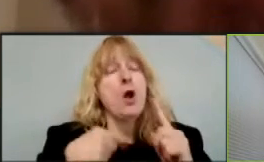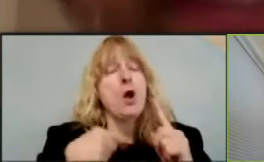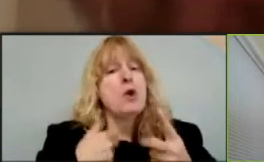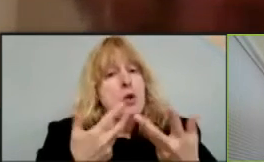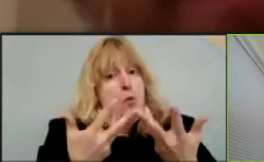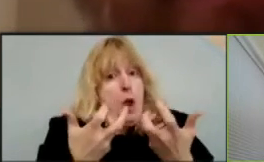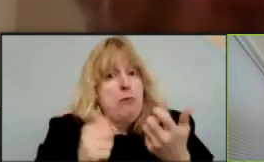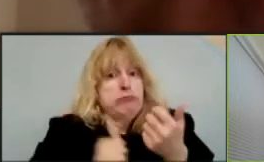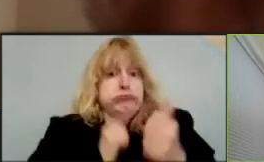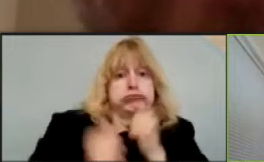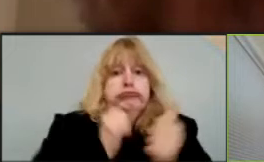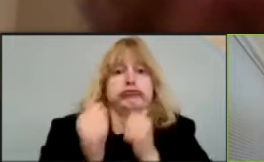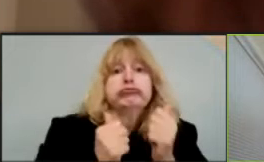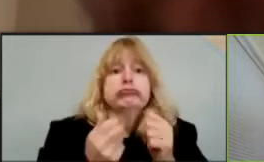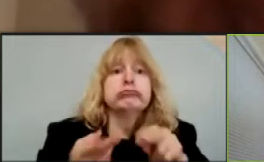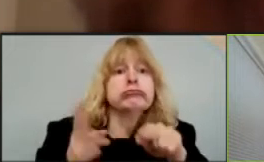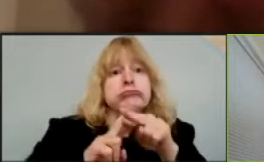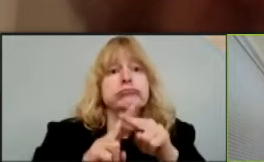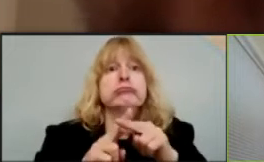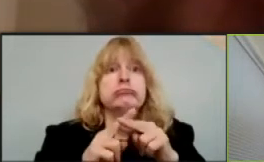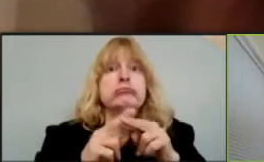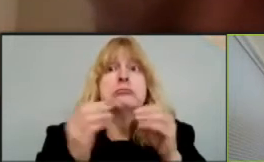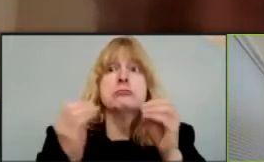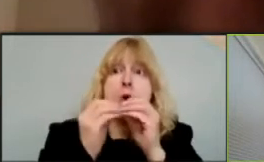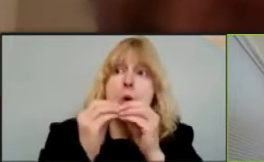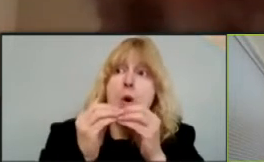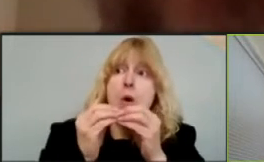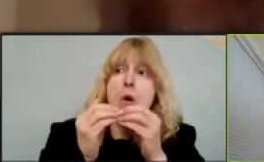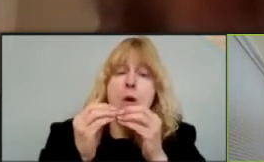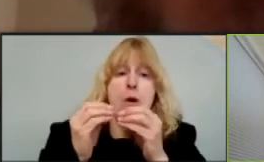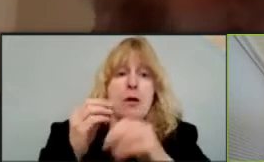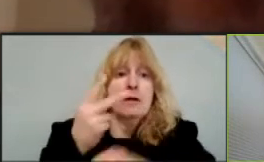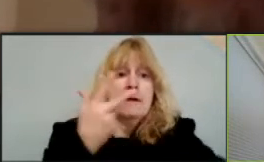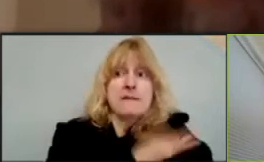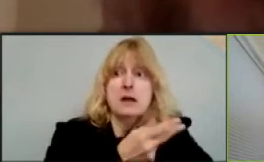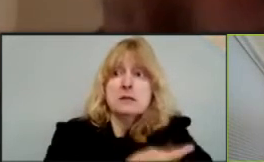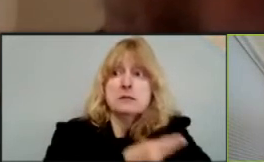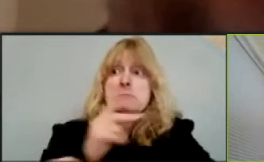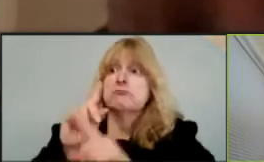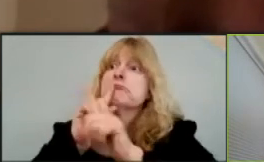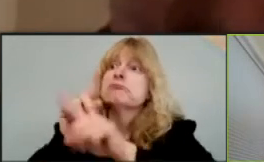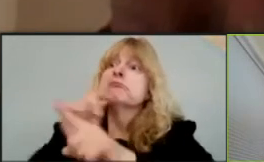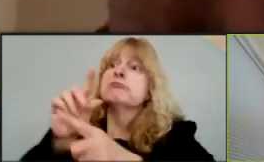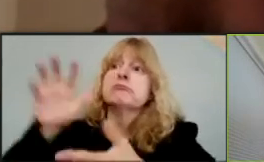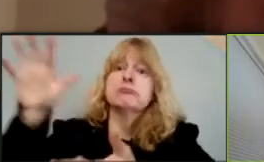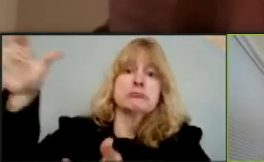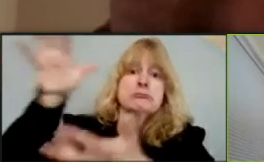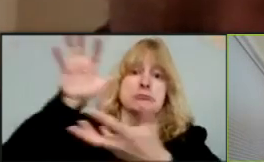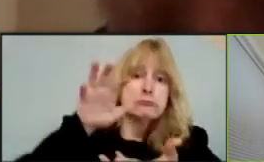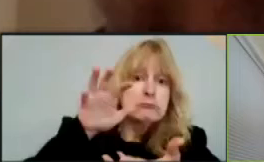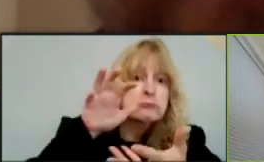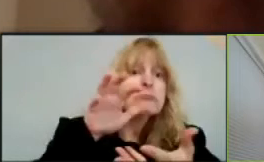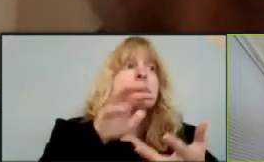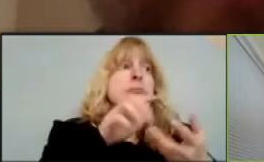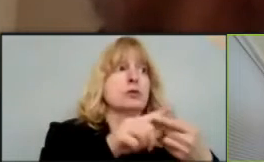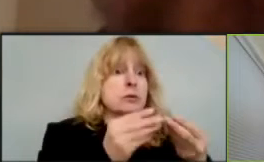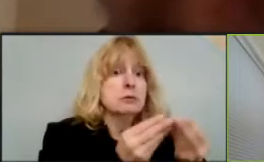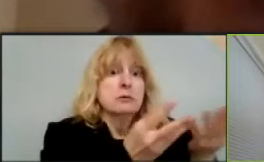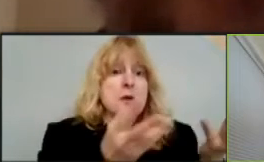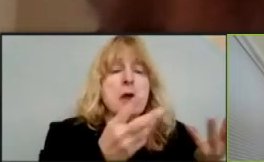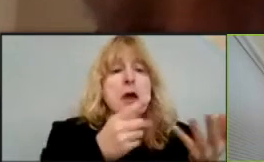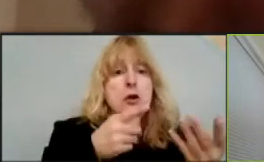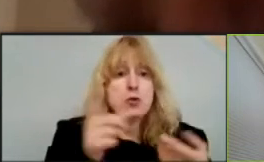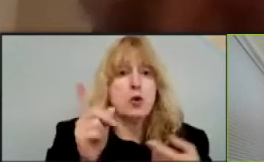the vaccine and the availability of the vaccine, I don't know how many had the opportunity to listen to the governor and Dr. Khaldun